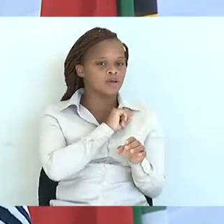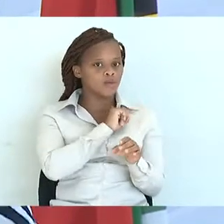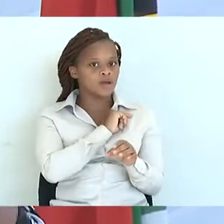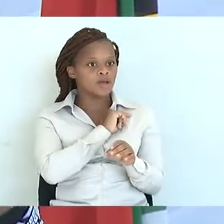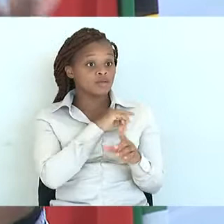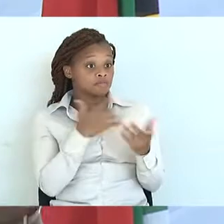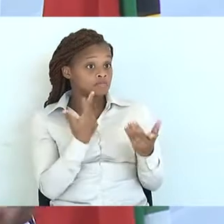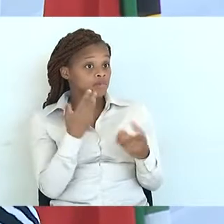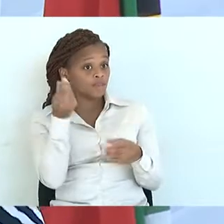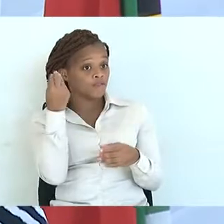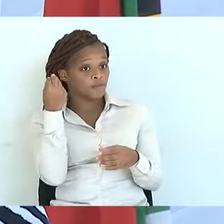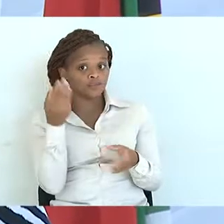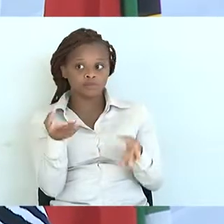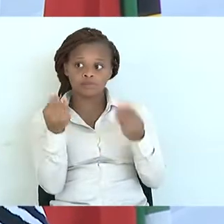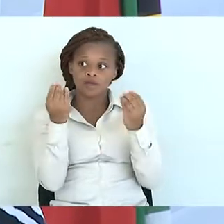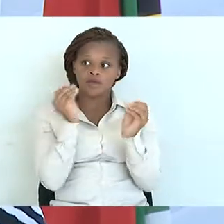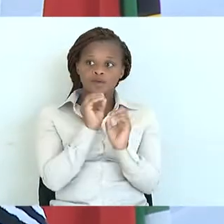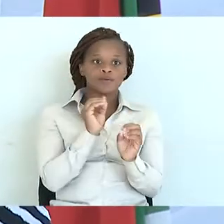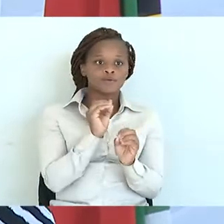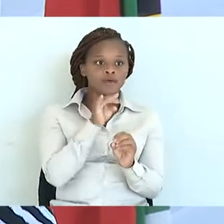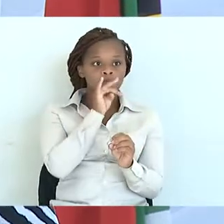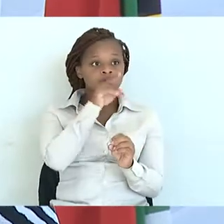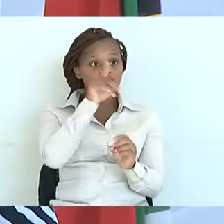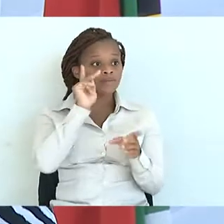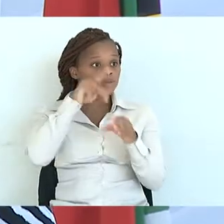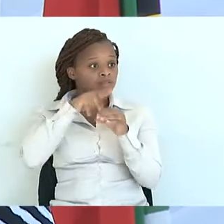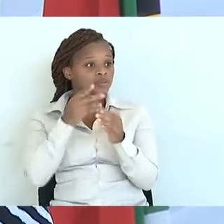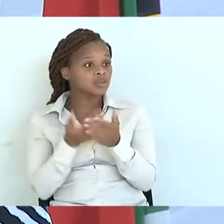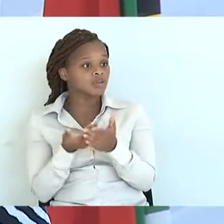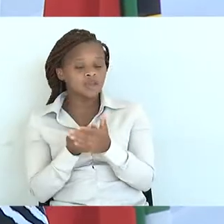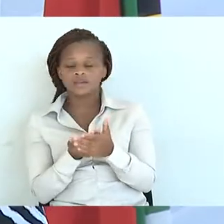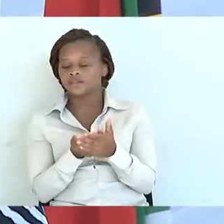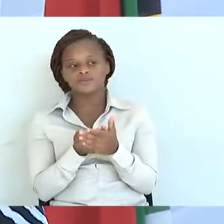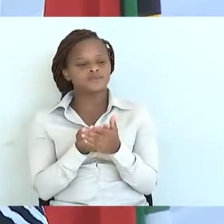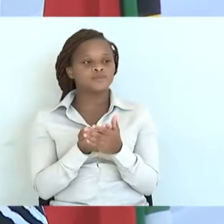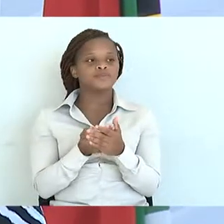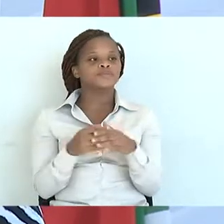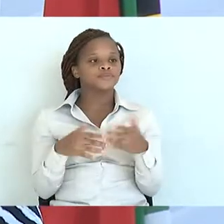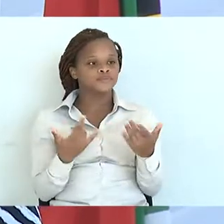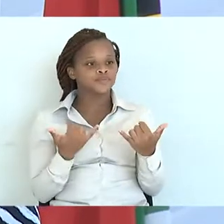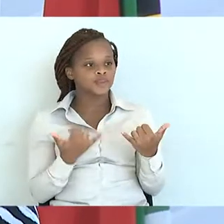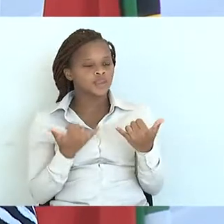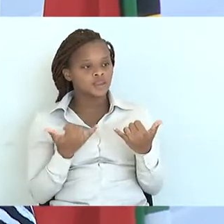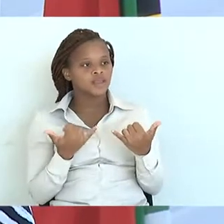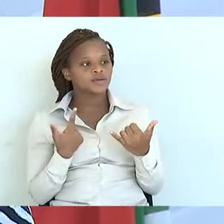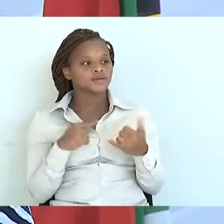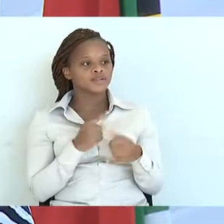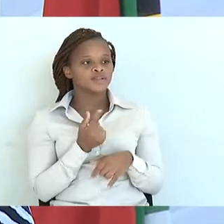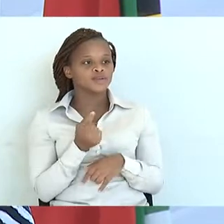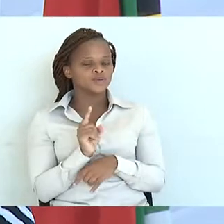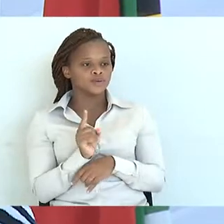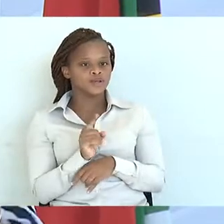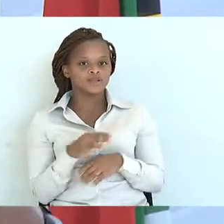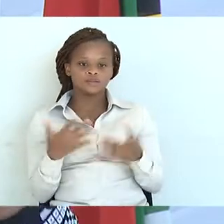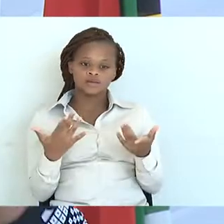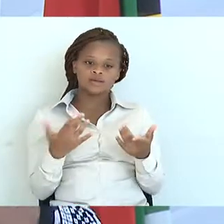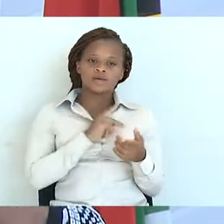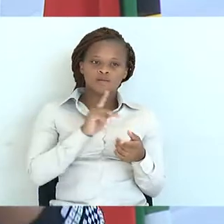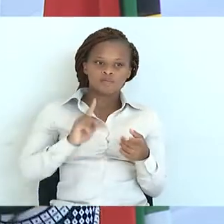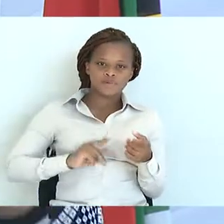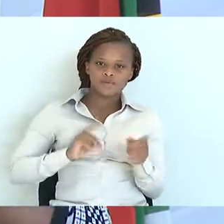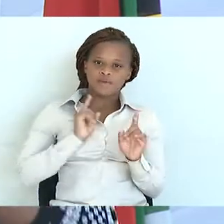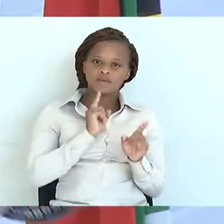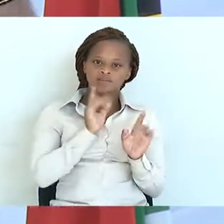information angeke nikwazi ukuthi ni participate. So into esiyoyenza manje, I think upremier uphendule izinto eziningi,